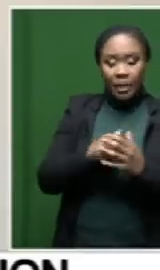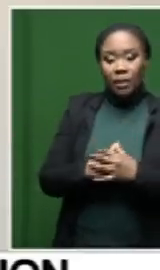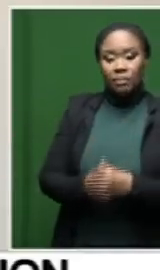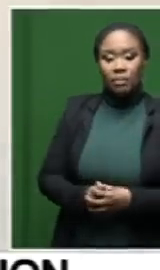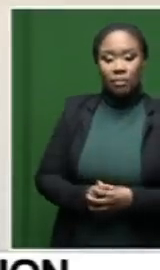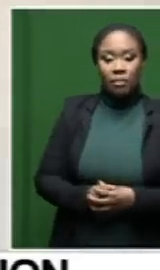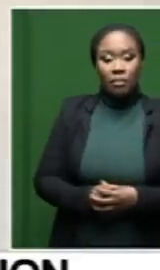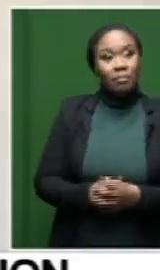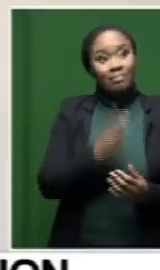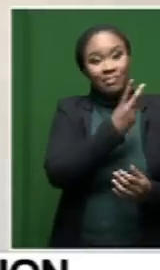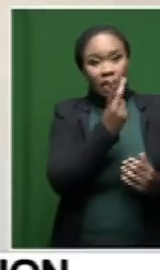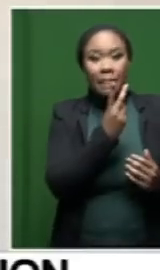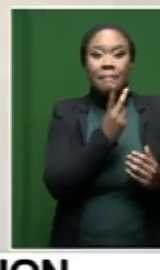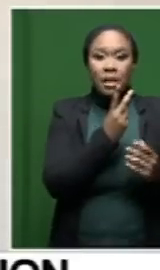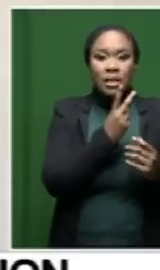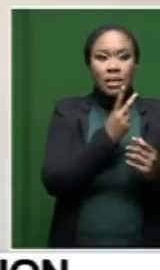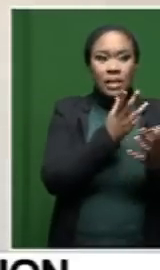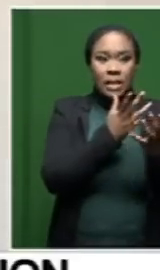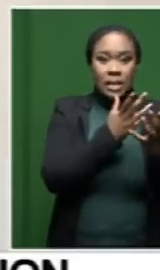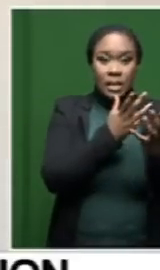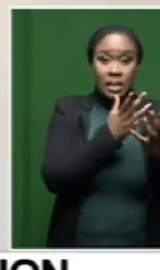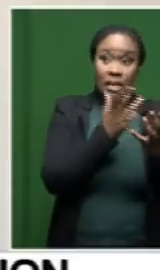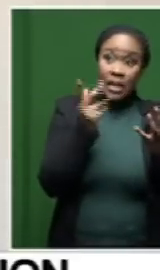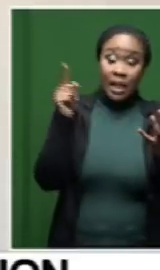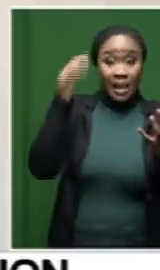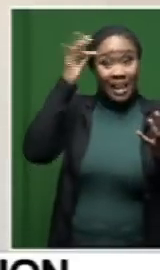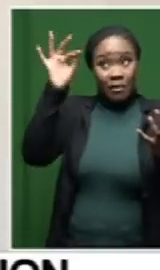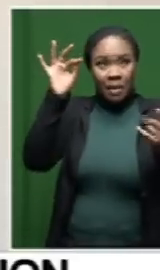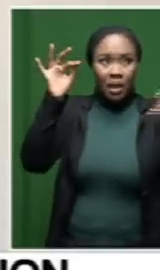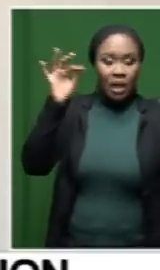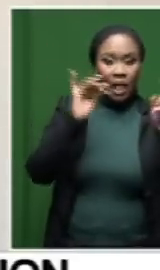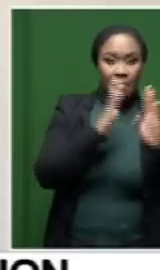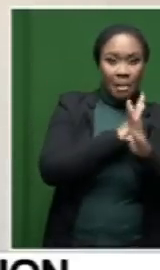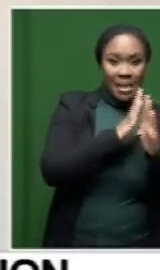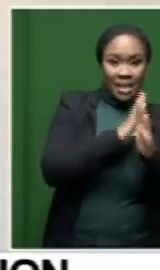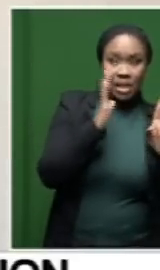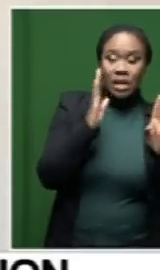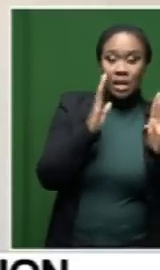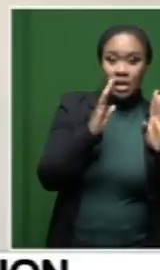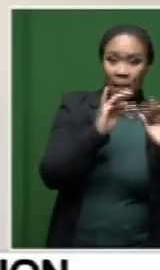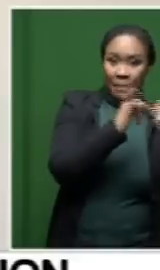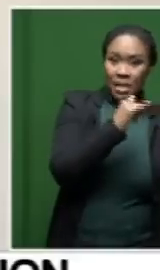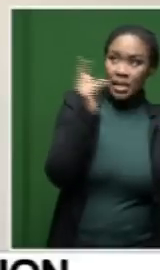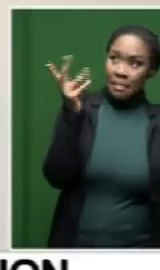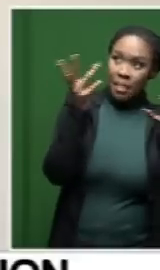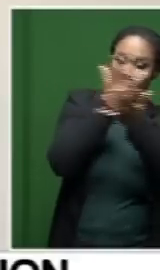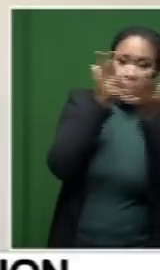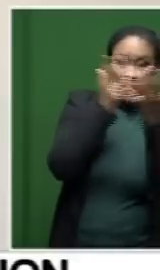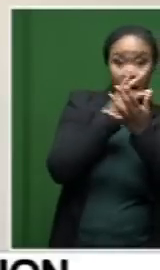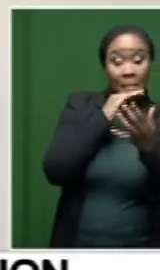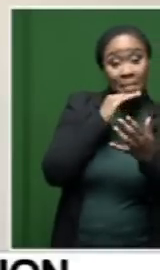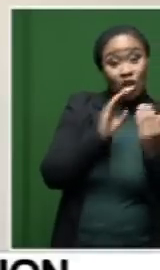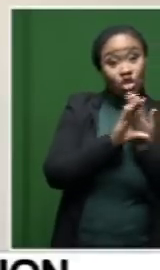interest, connive with the private interests, is when they refuse to accept their mandate under